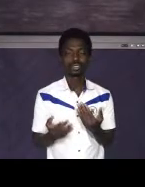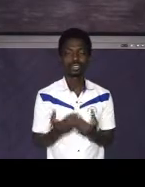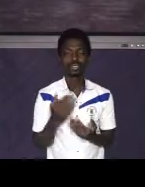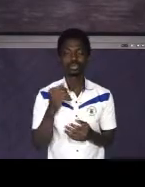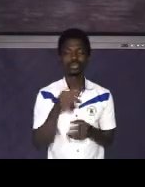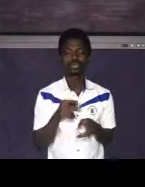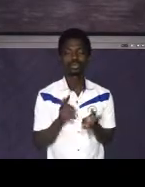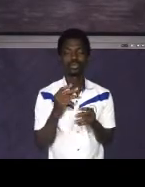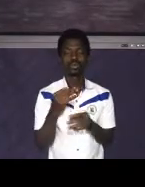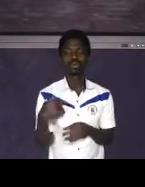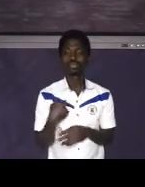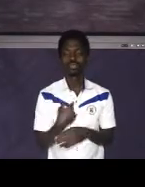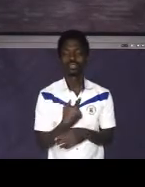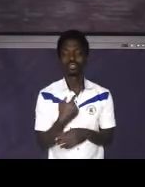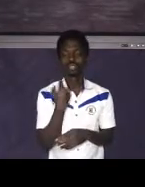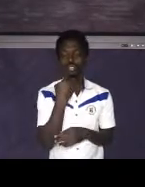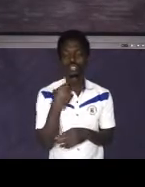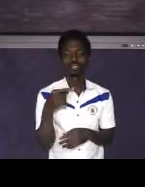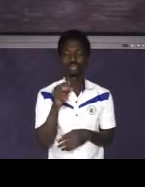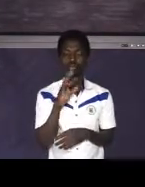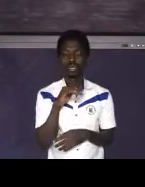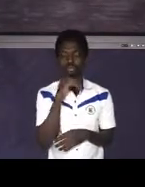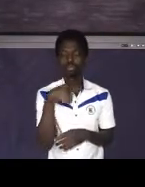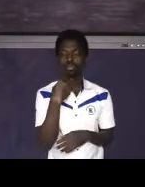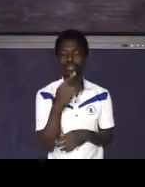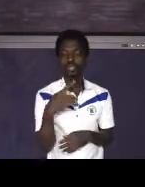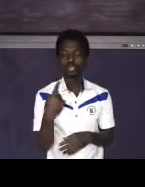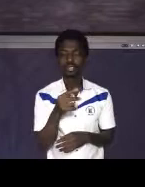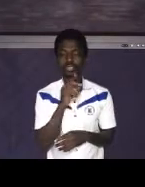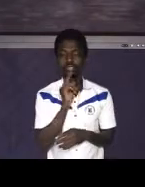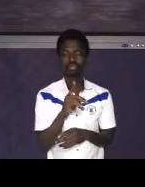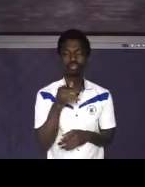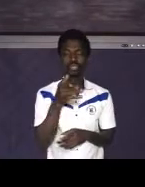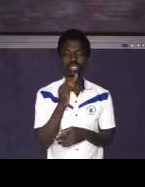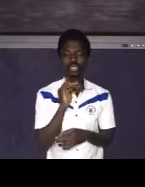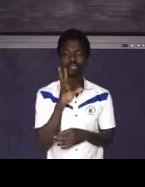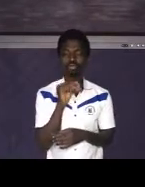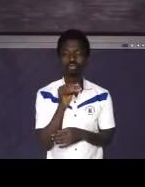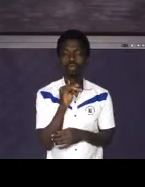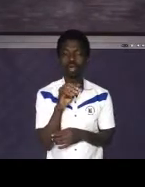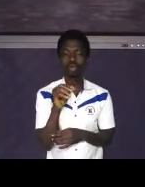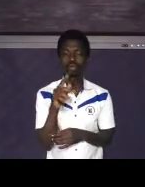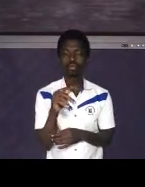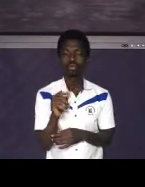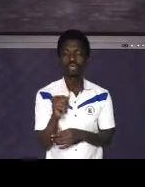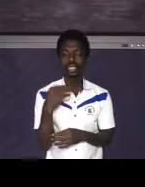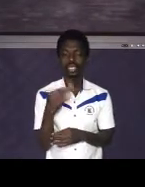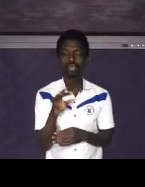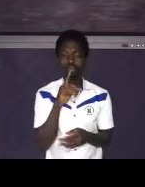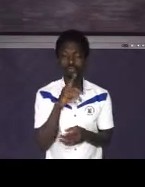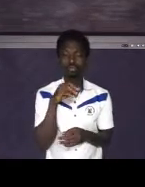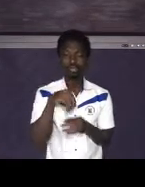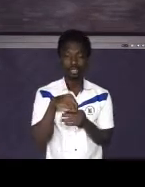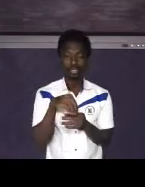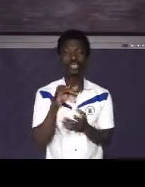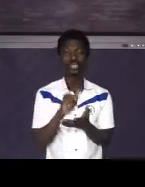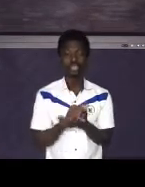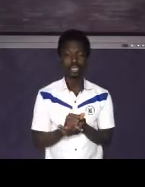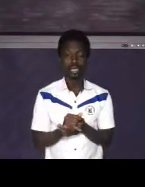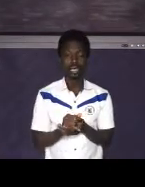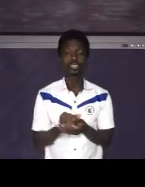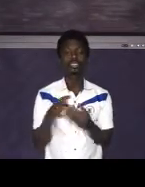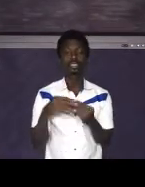way of saying you're not telling the truth. So there is no iota of truth in that statement of